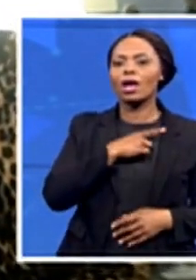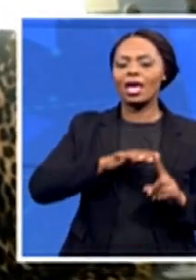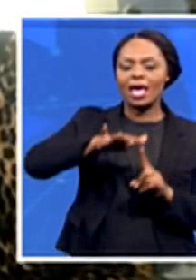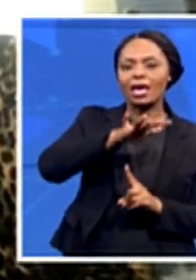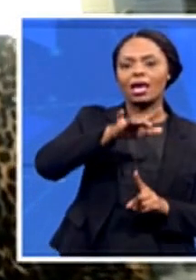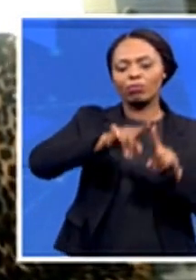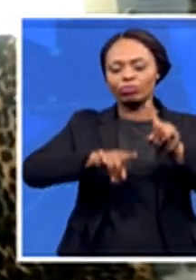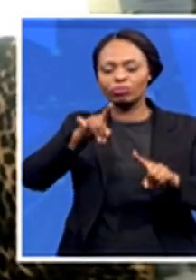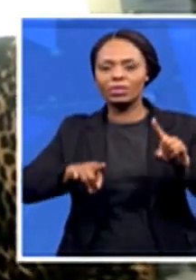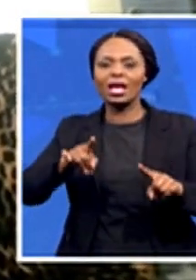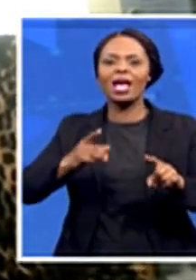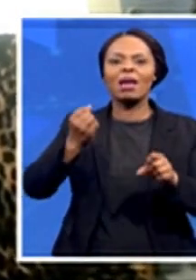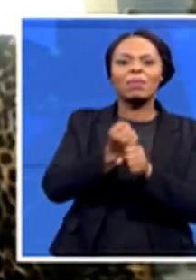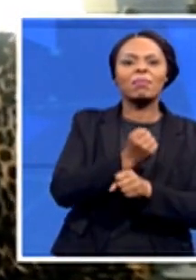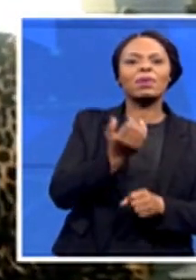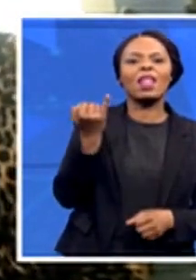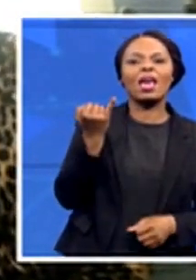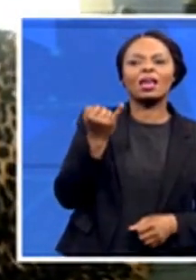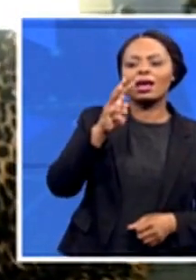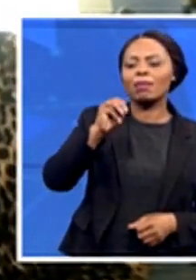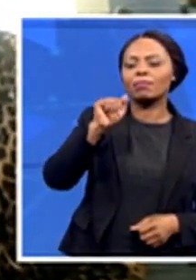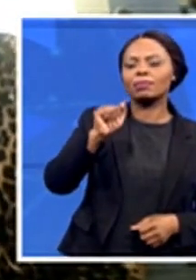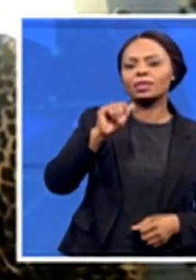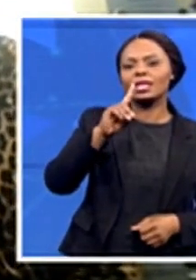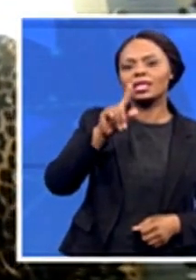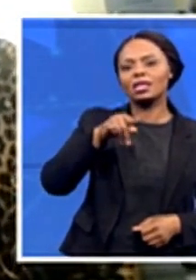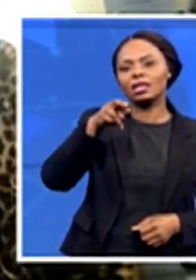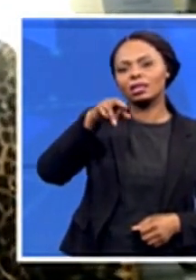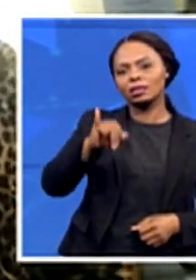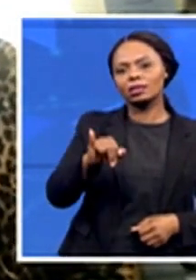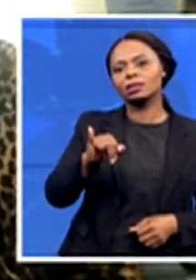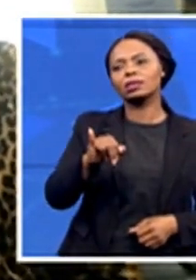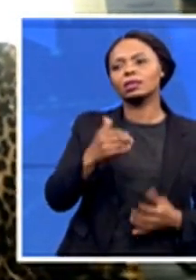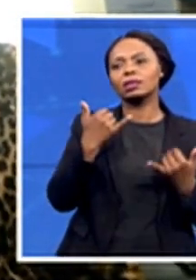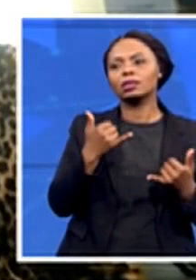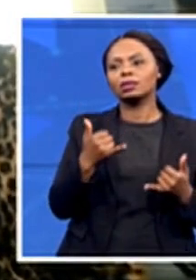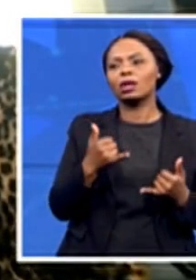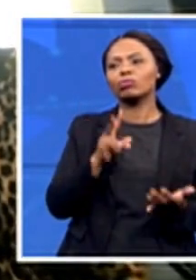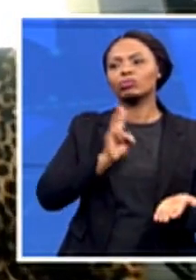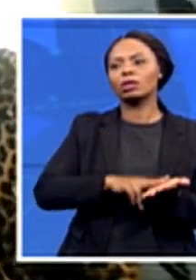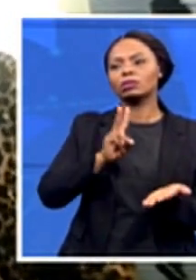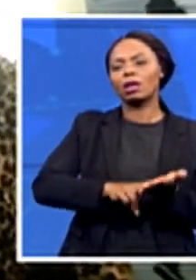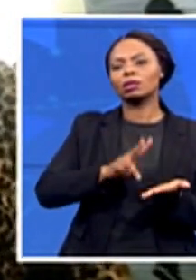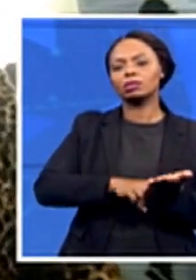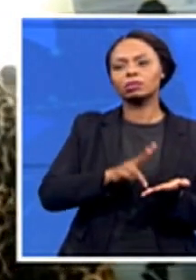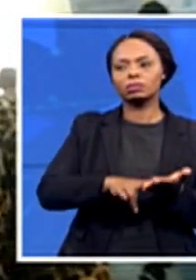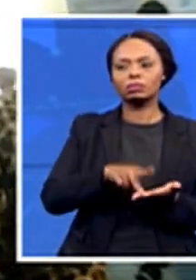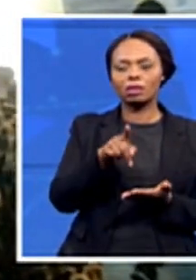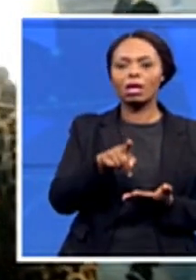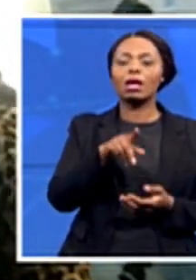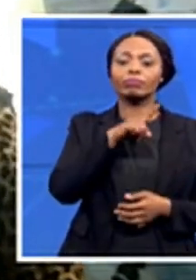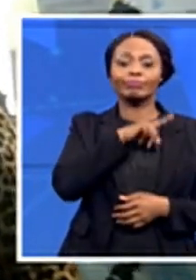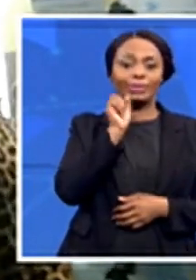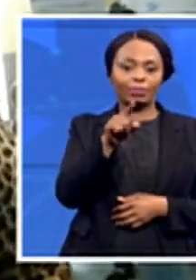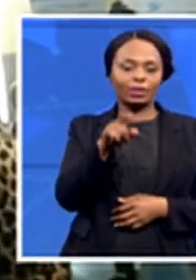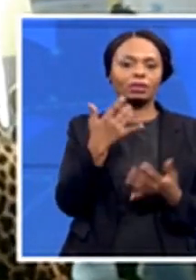where it has a large population and where people can come and really be administered for the